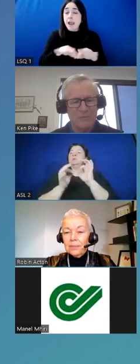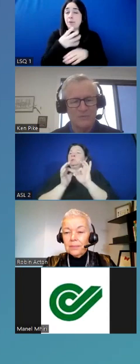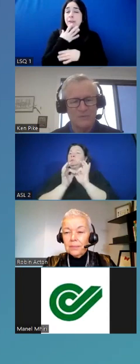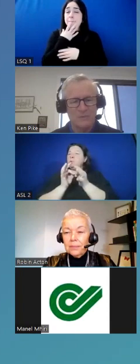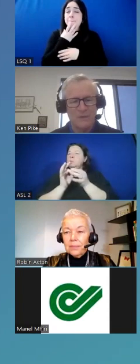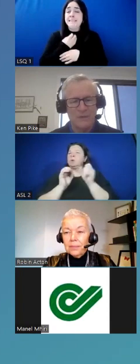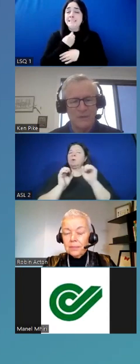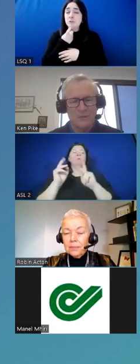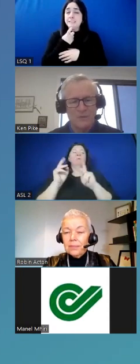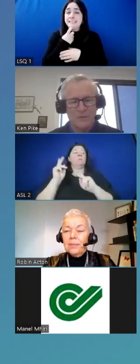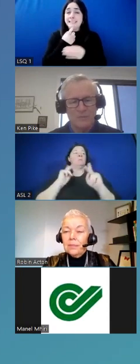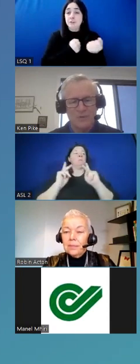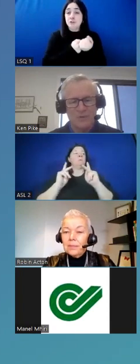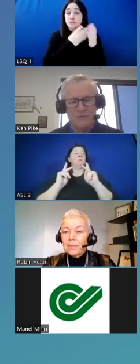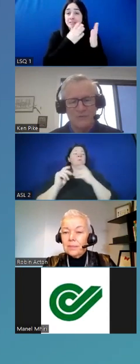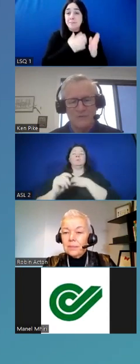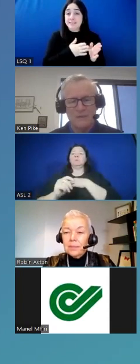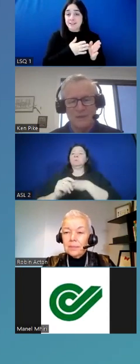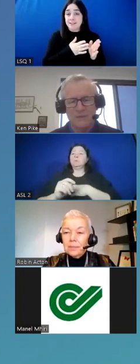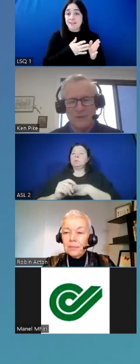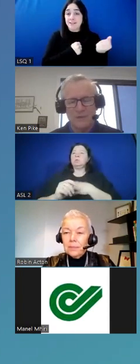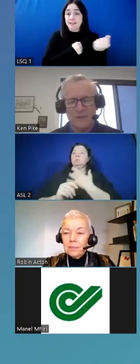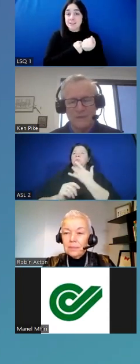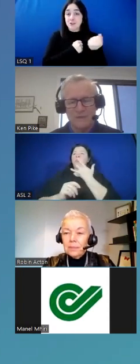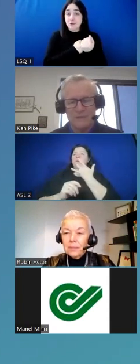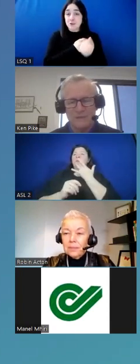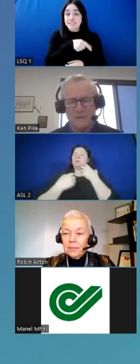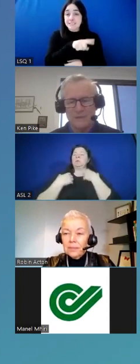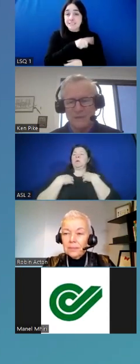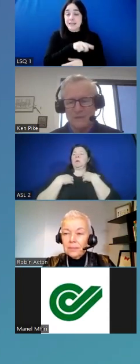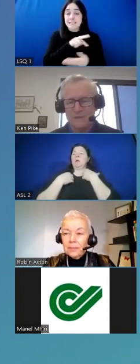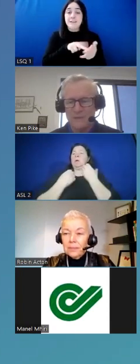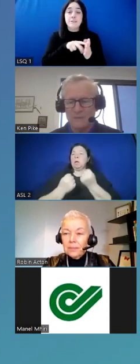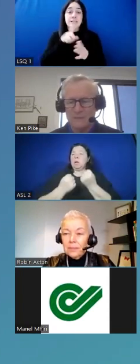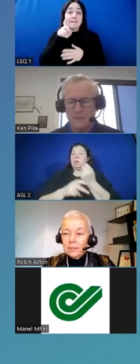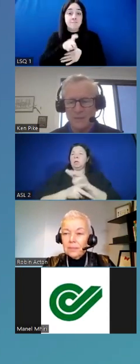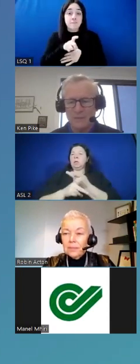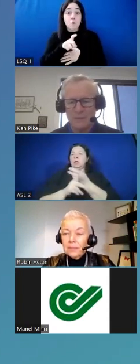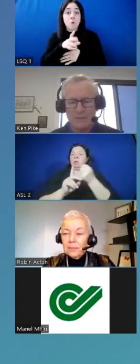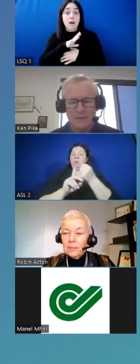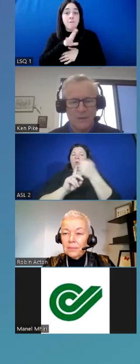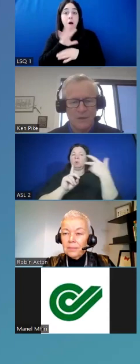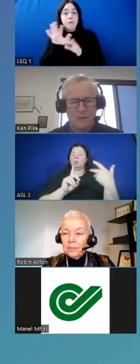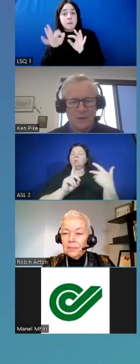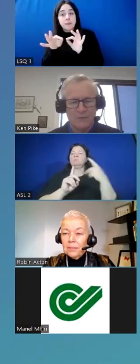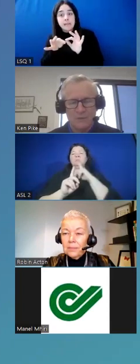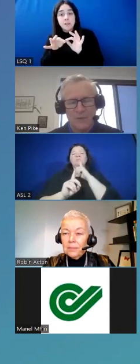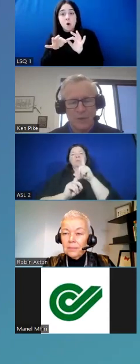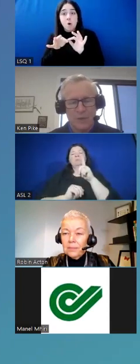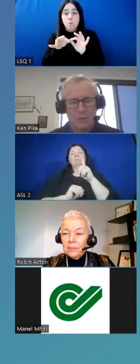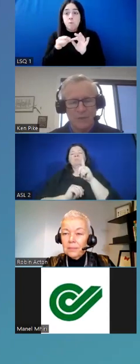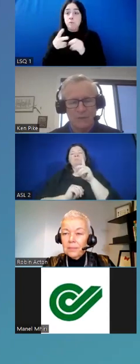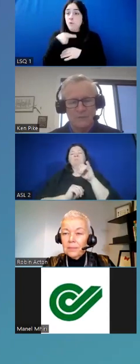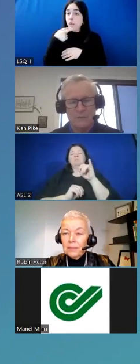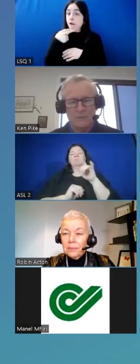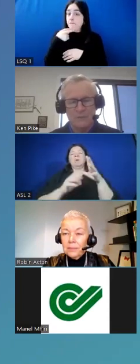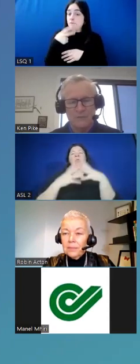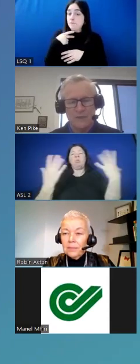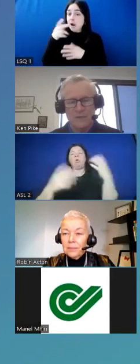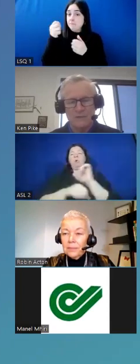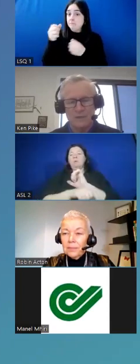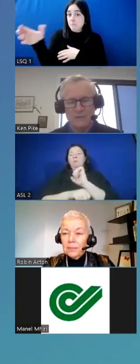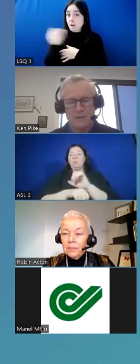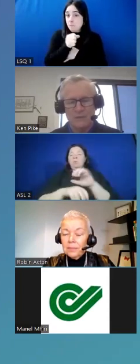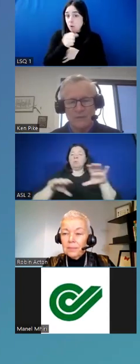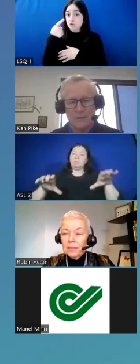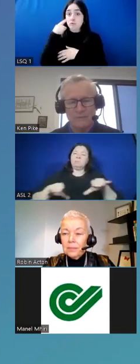interpretation of people's wishes and preferences in the healthcare context, I think that's going to be there's going to be a lot of work to do in